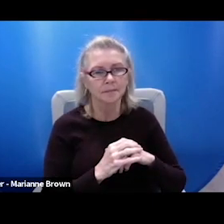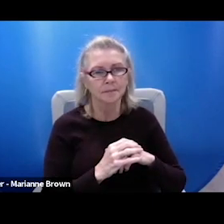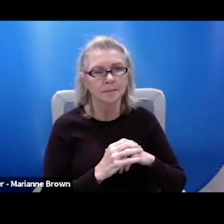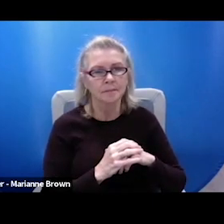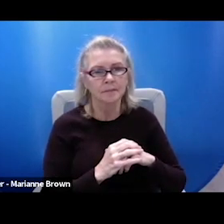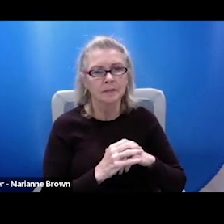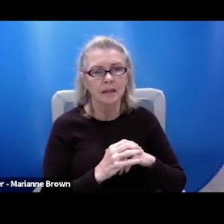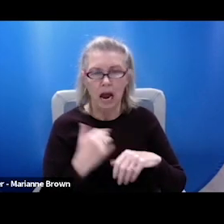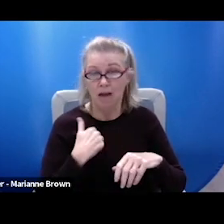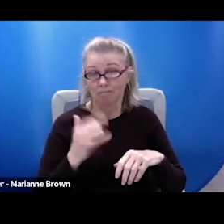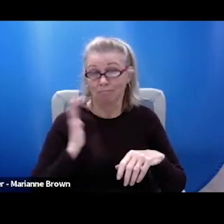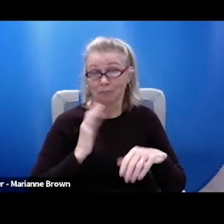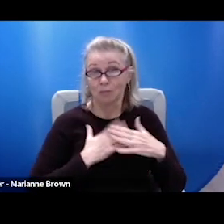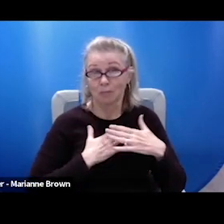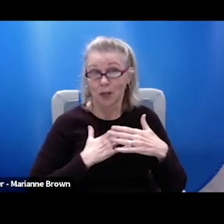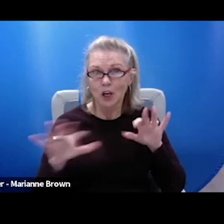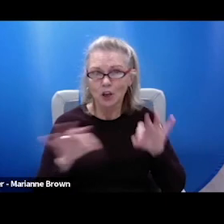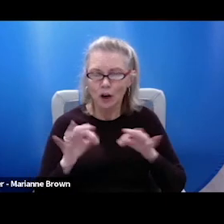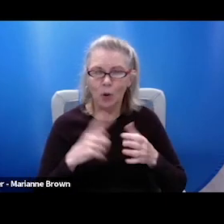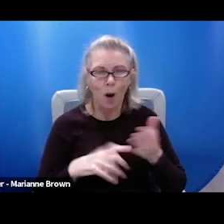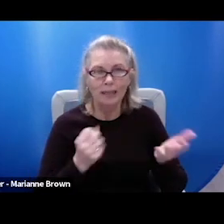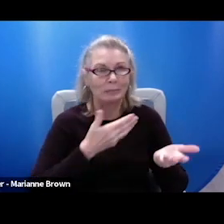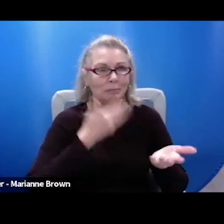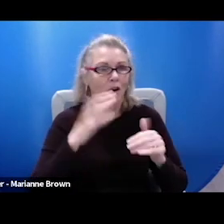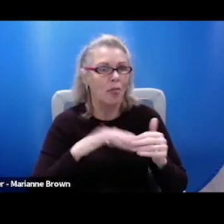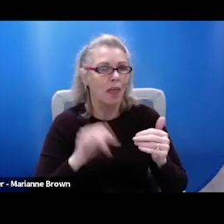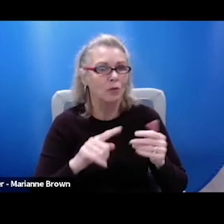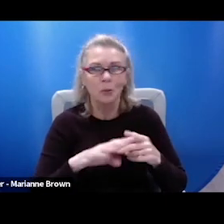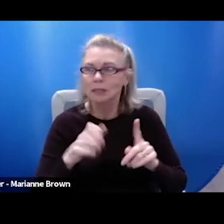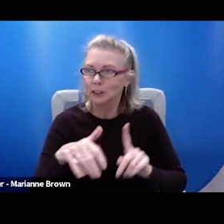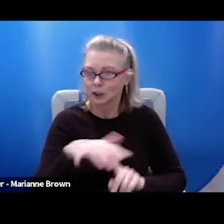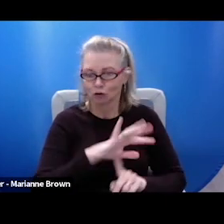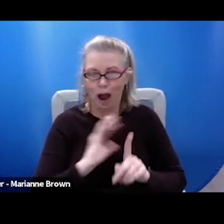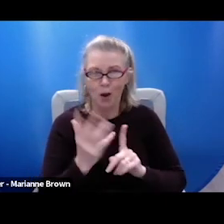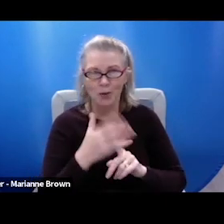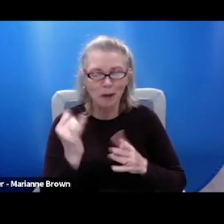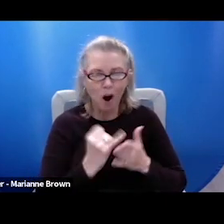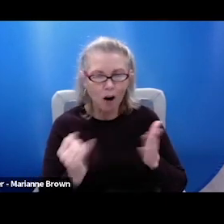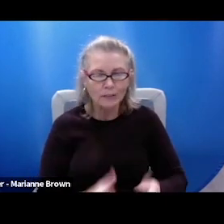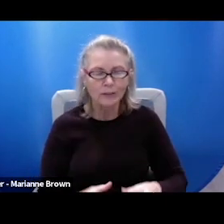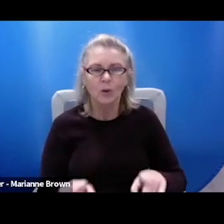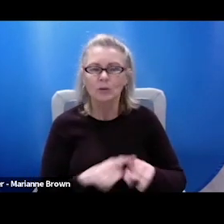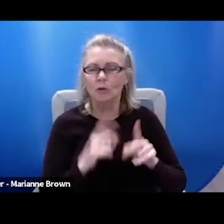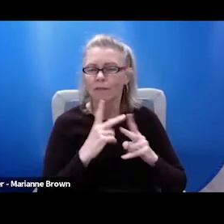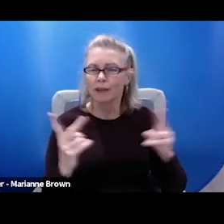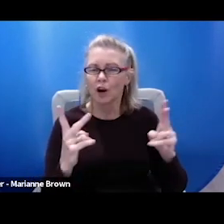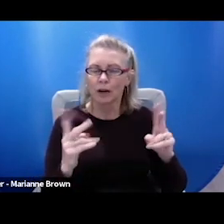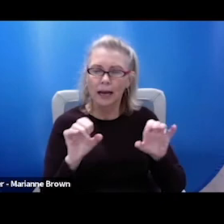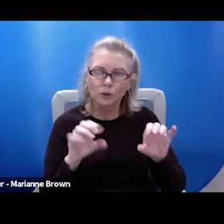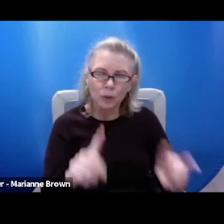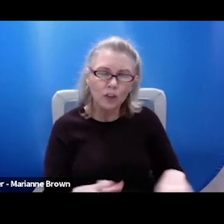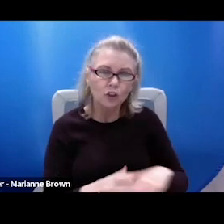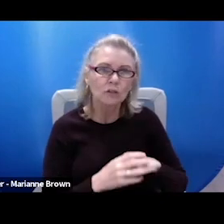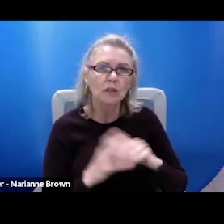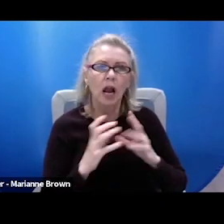I as a former curator, what could be better than to be surrounded by artists? It's also a very educational residency. There's a lot to